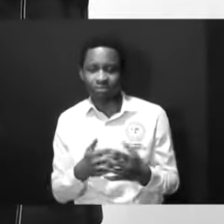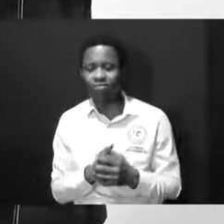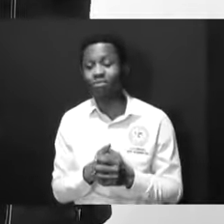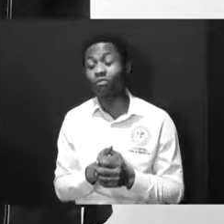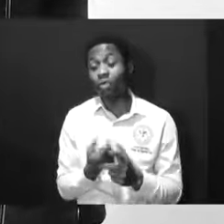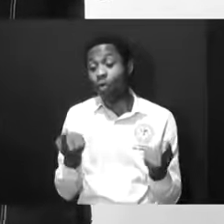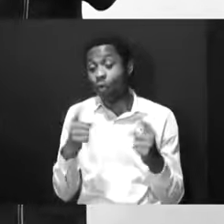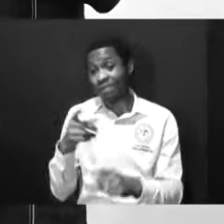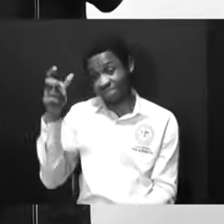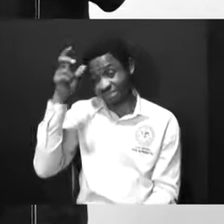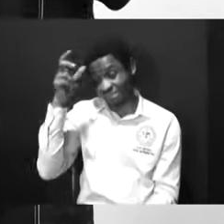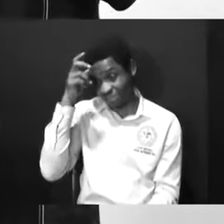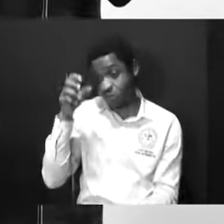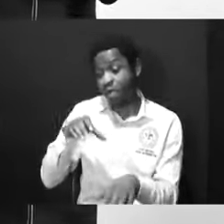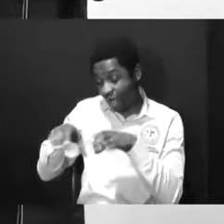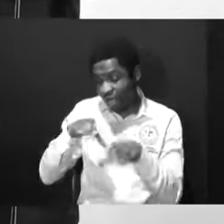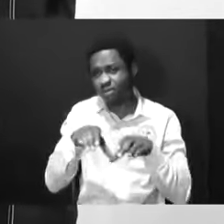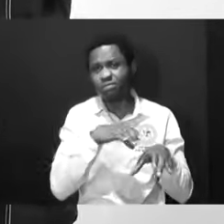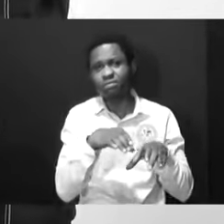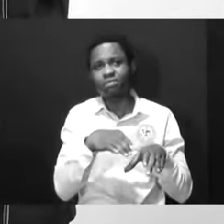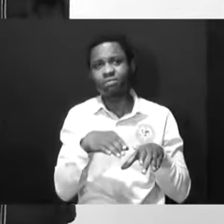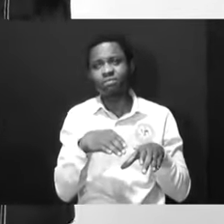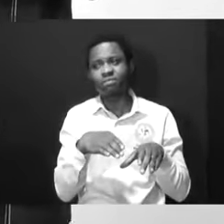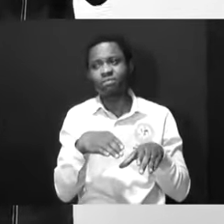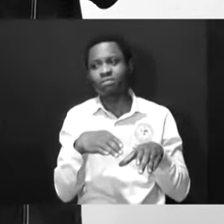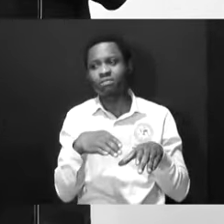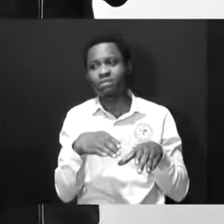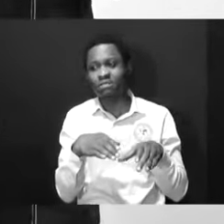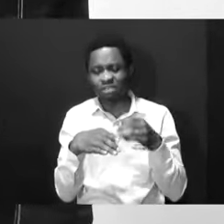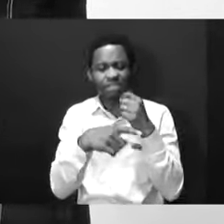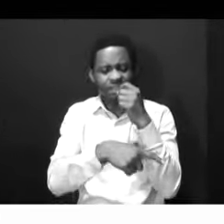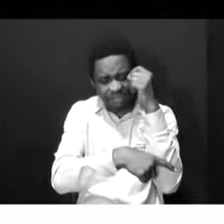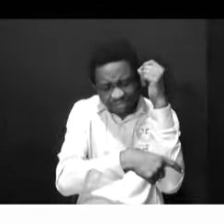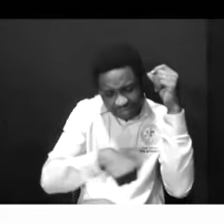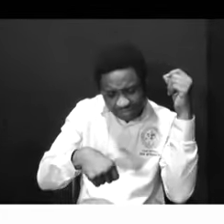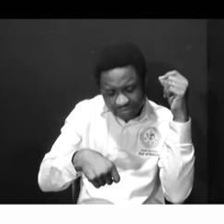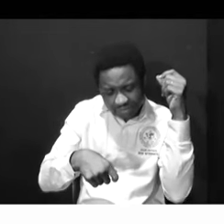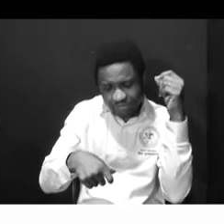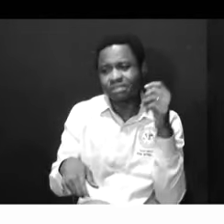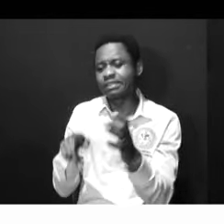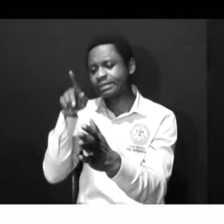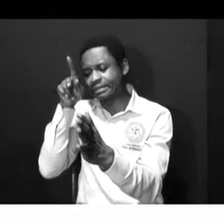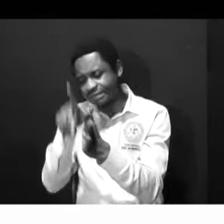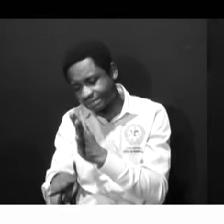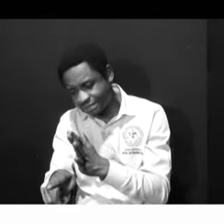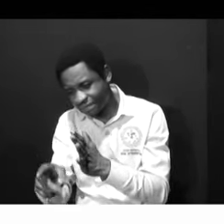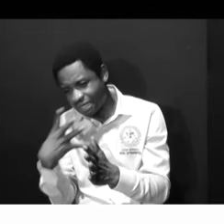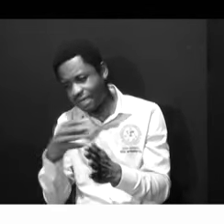work, he steals, he kills, he